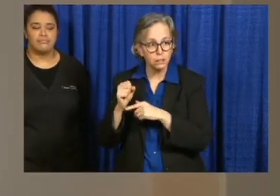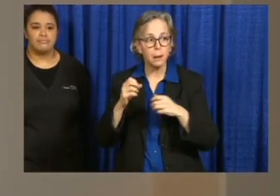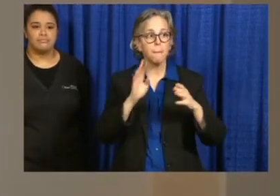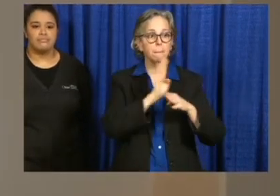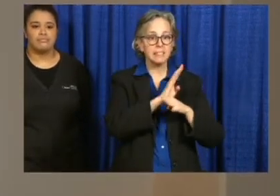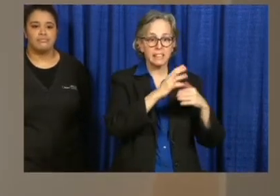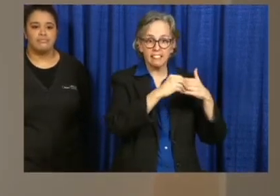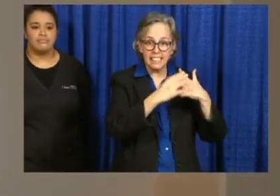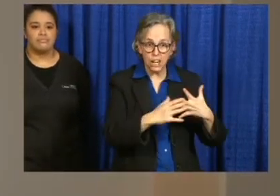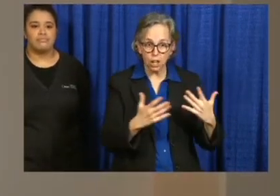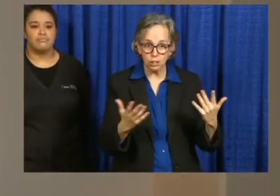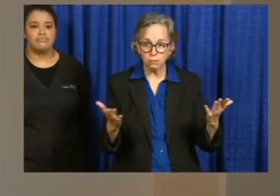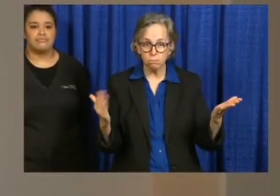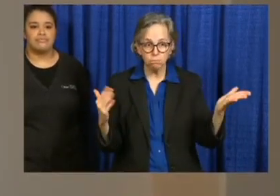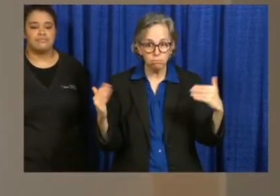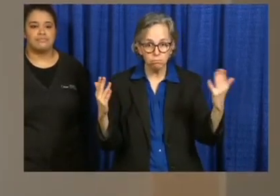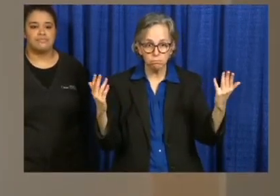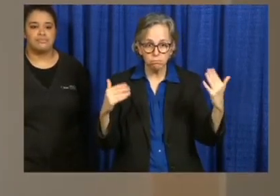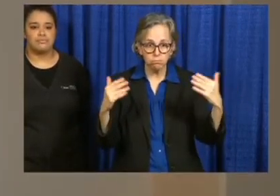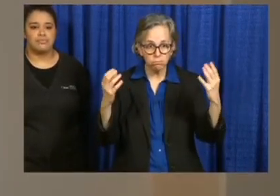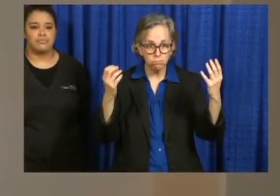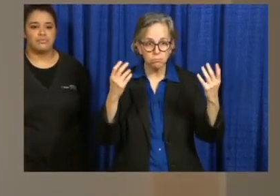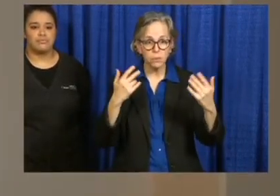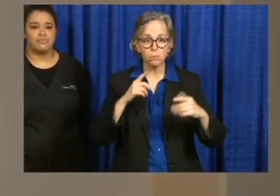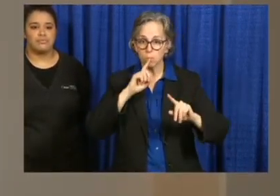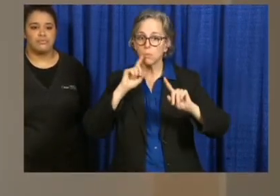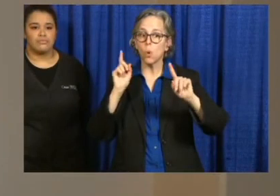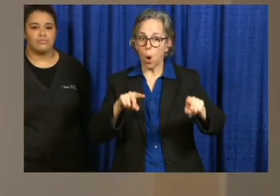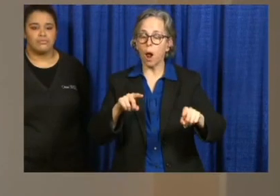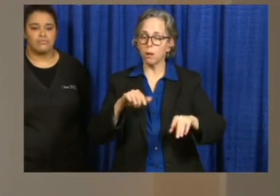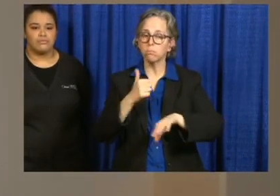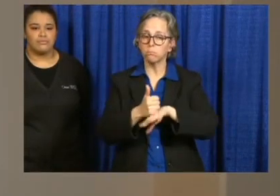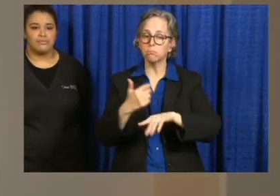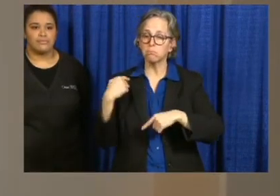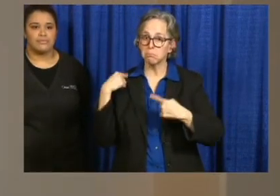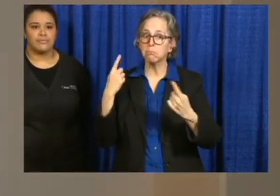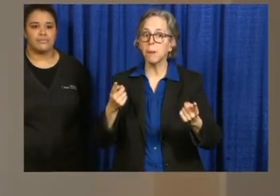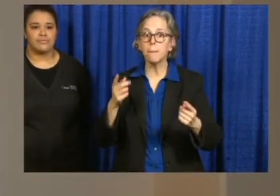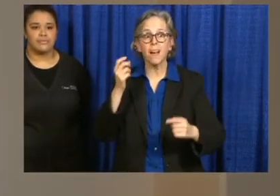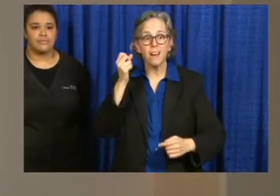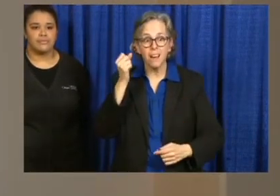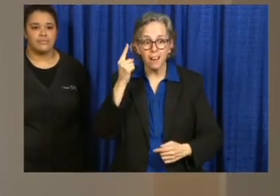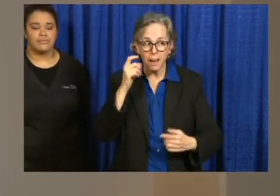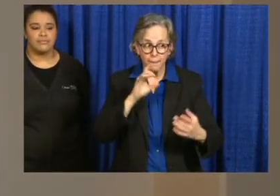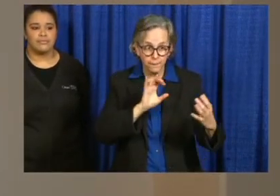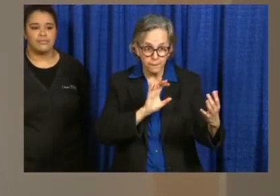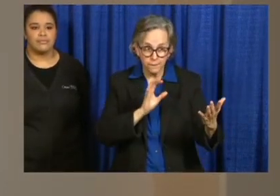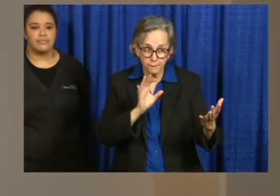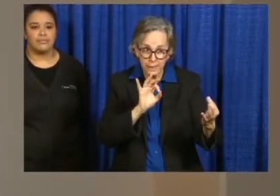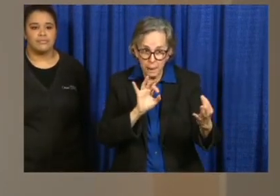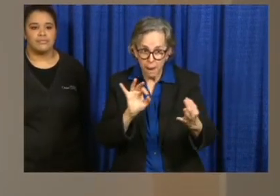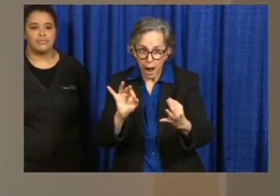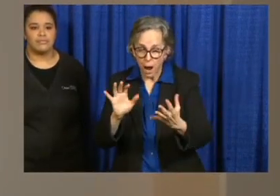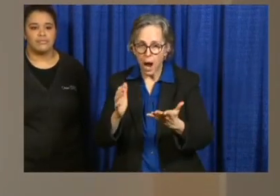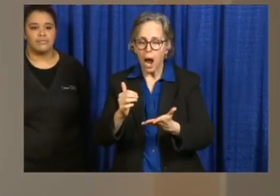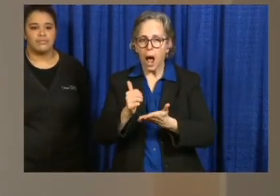order that's been in place. We learn from the feedback we get from folks on it, and you know,